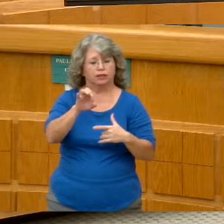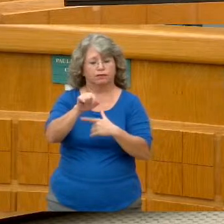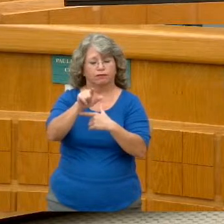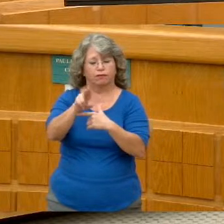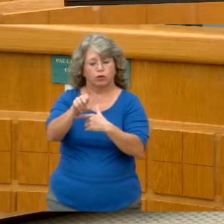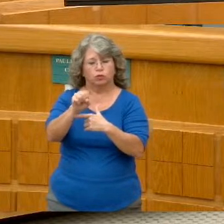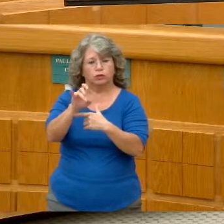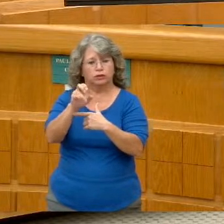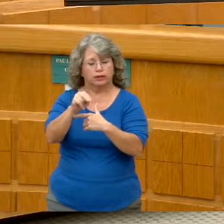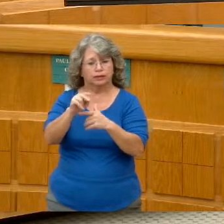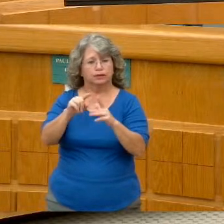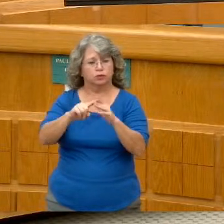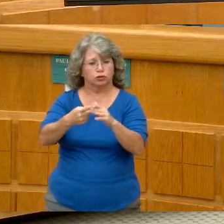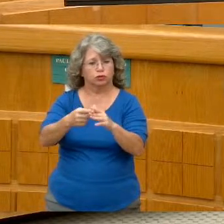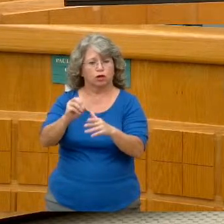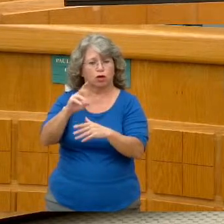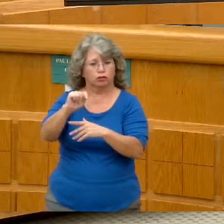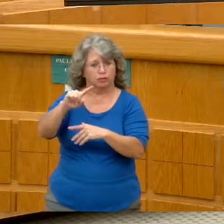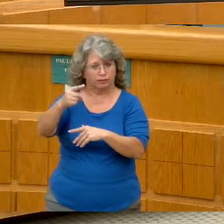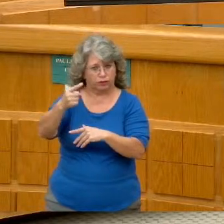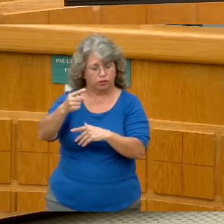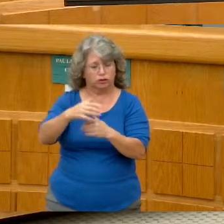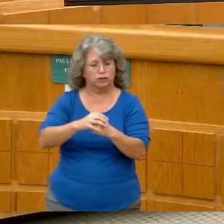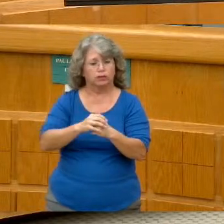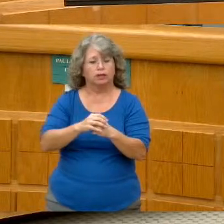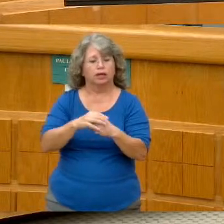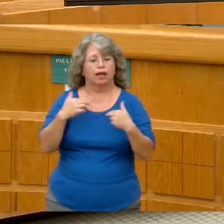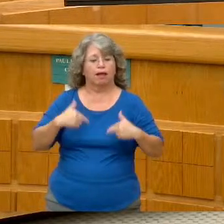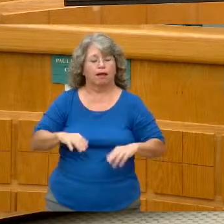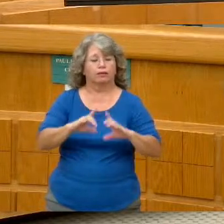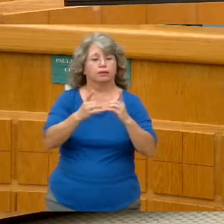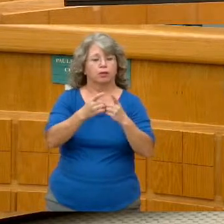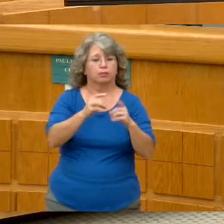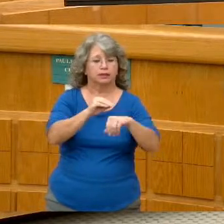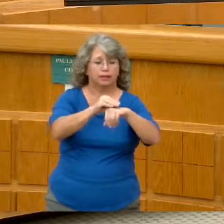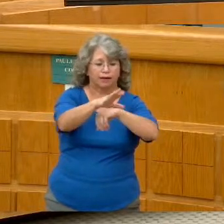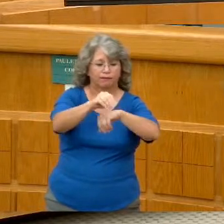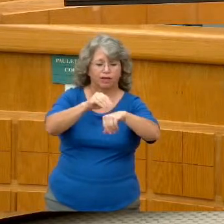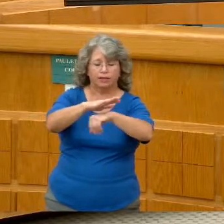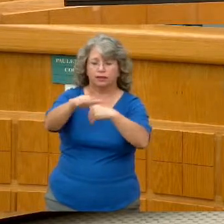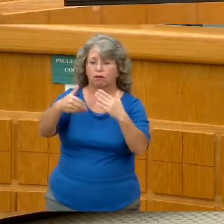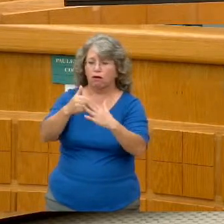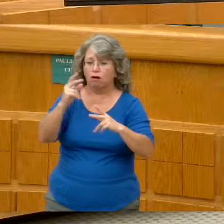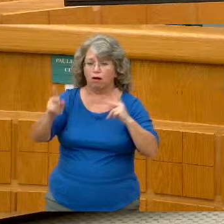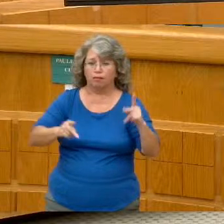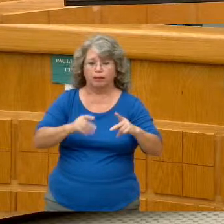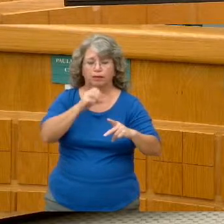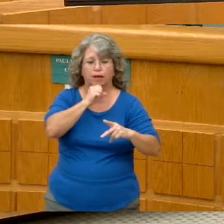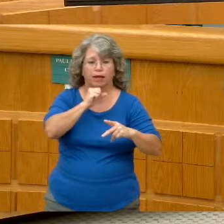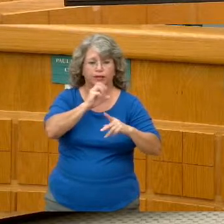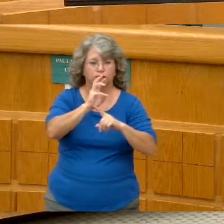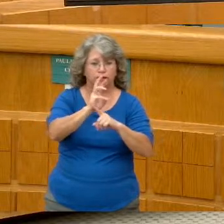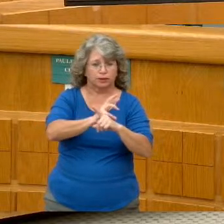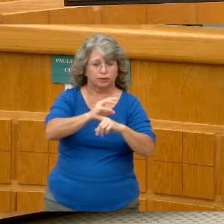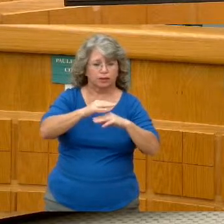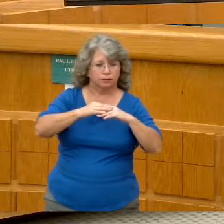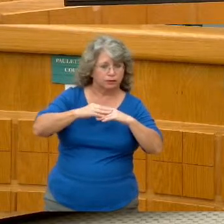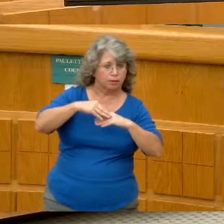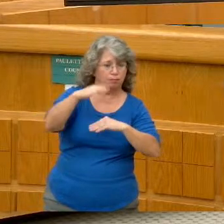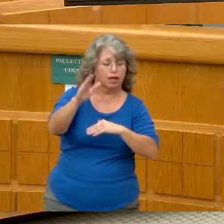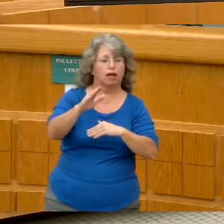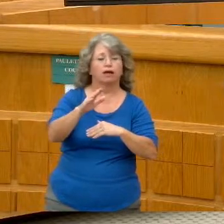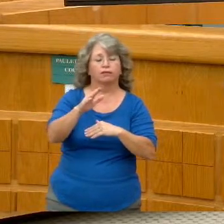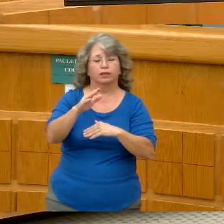1st. The health district is advising all citizens 6 months of age and older, including those in long-term